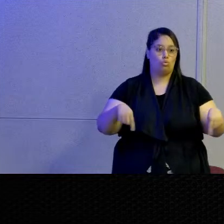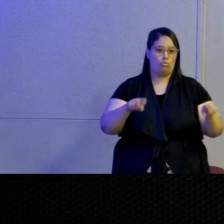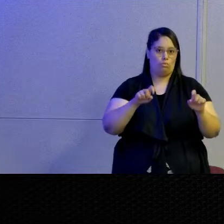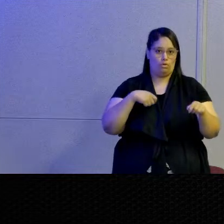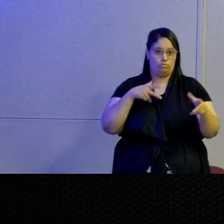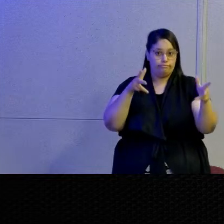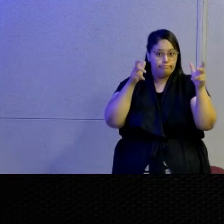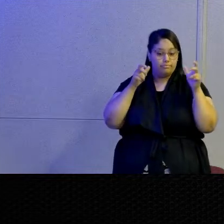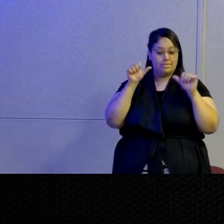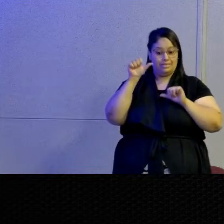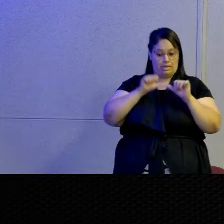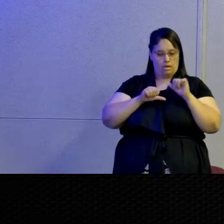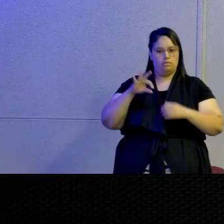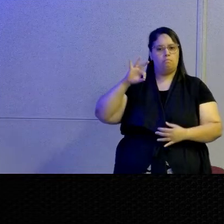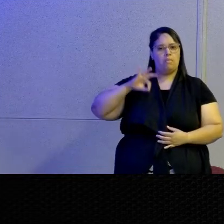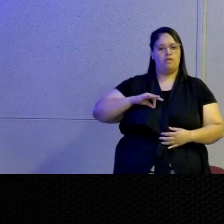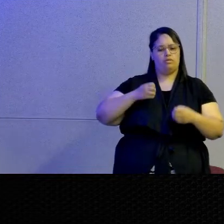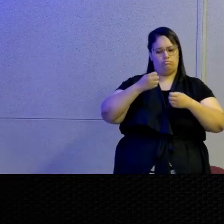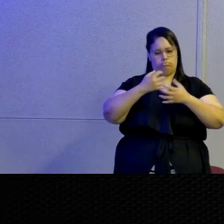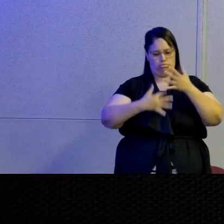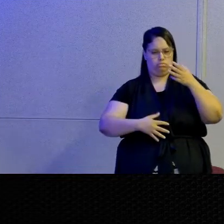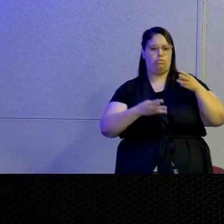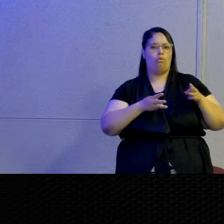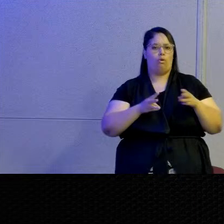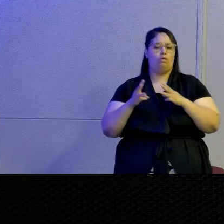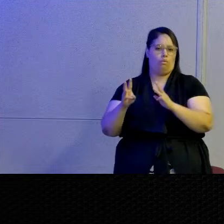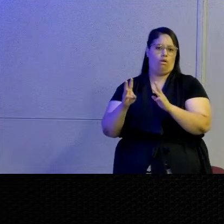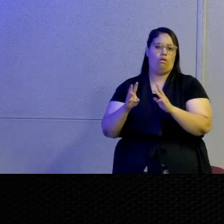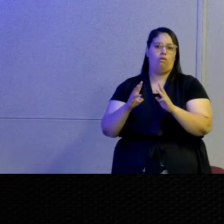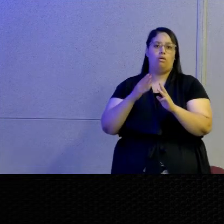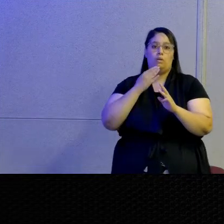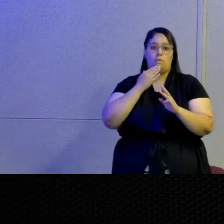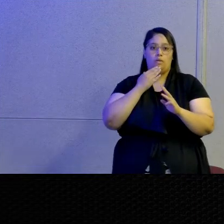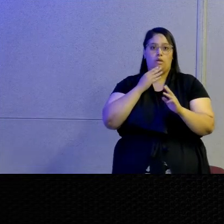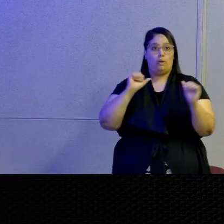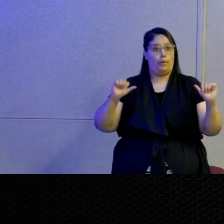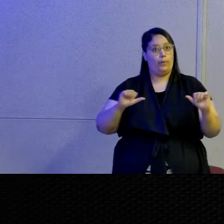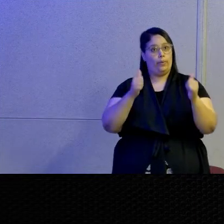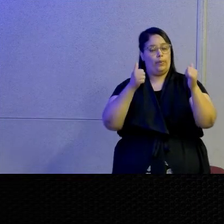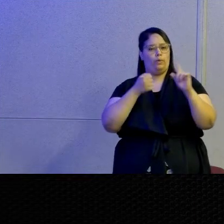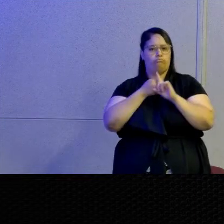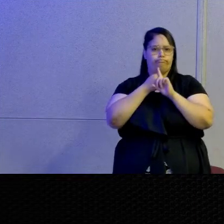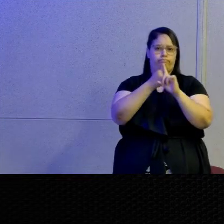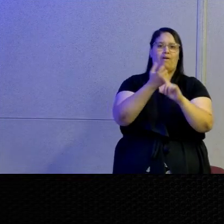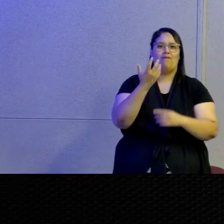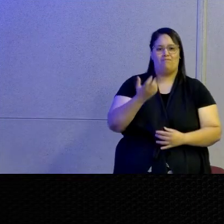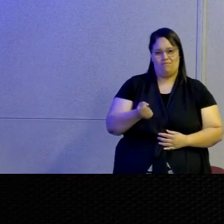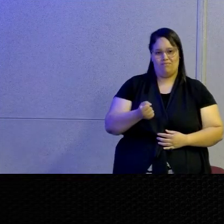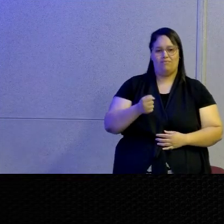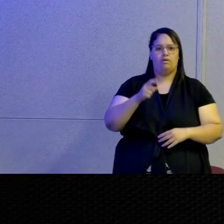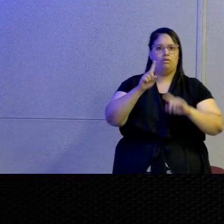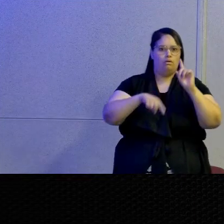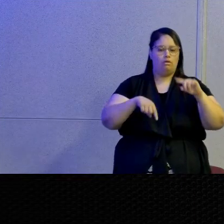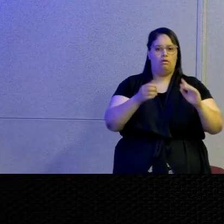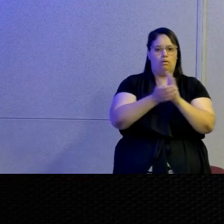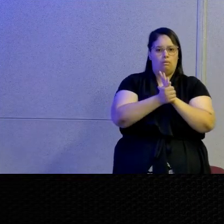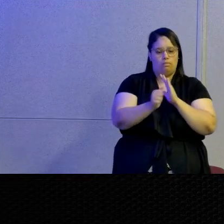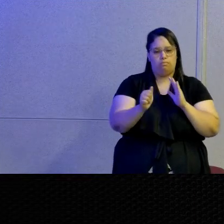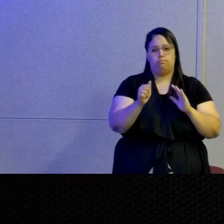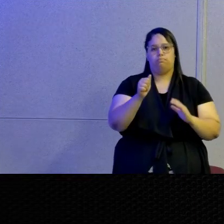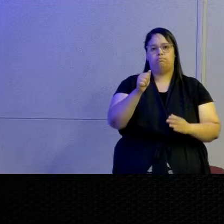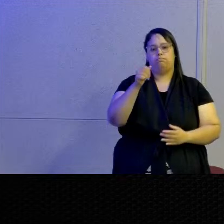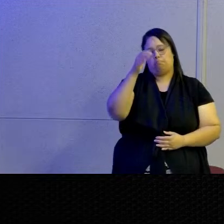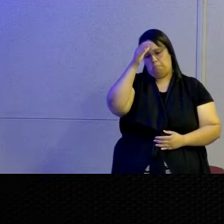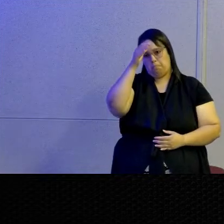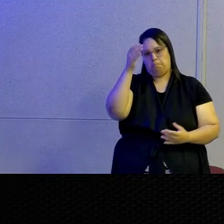international collaborations in numerous ways. It is a driver of excellence, diverse perspectives and expertise, combined